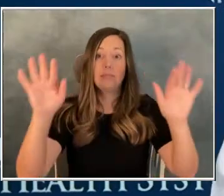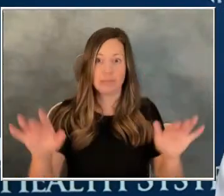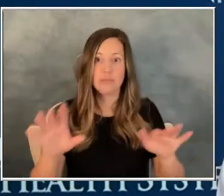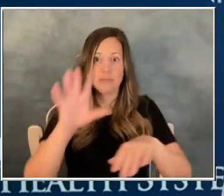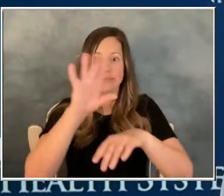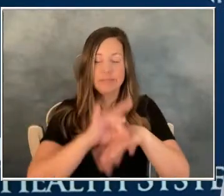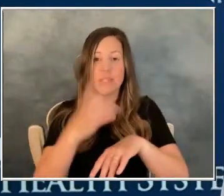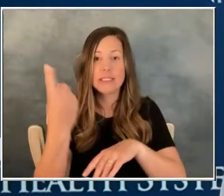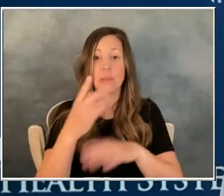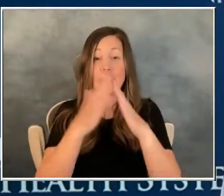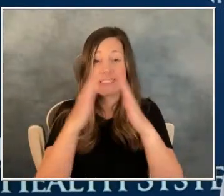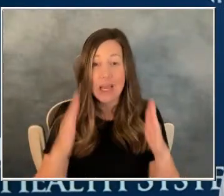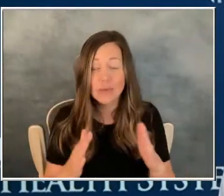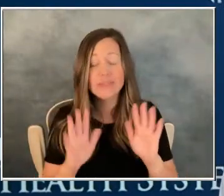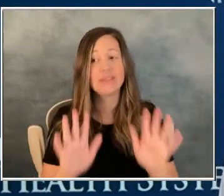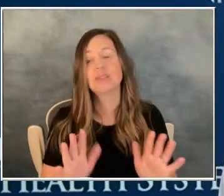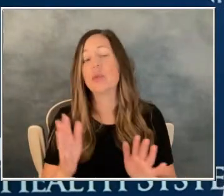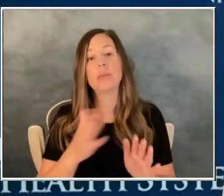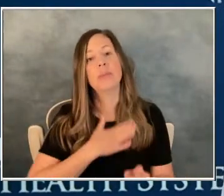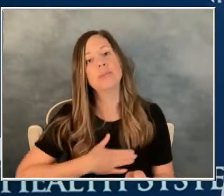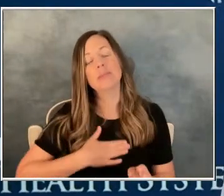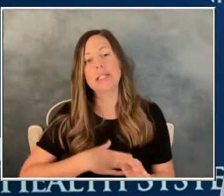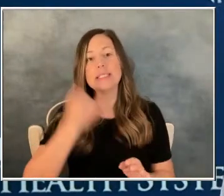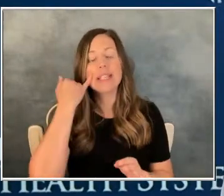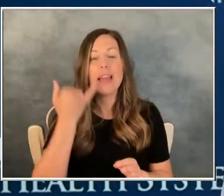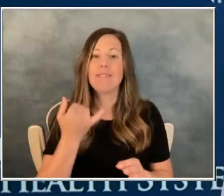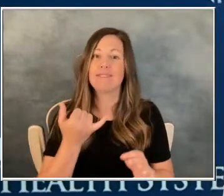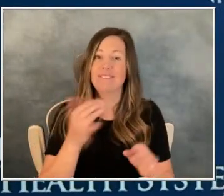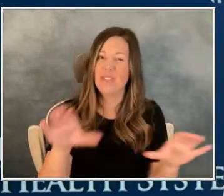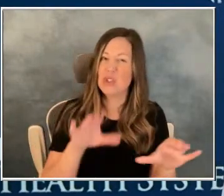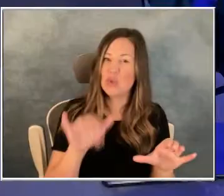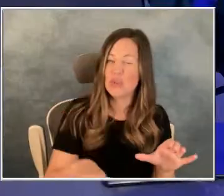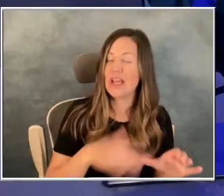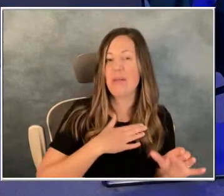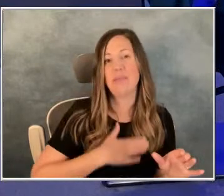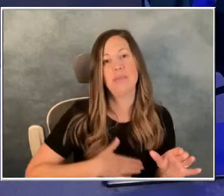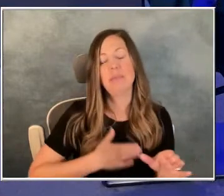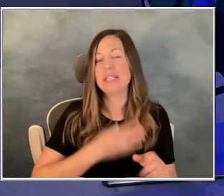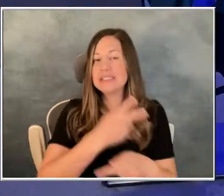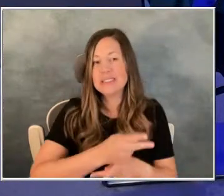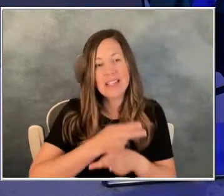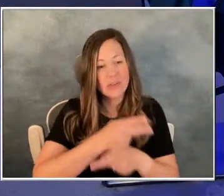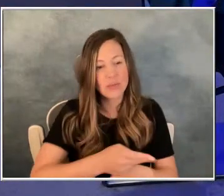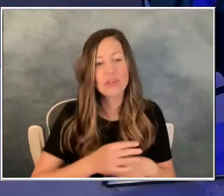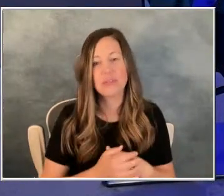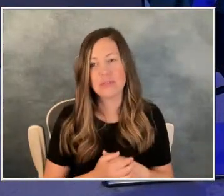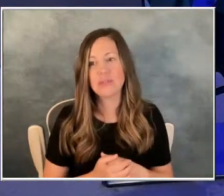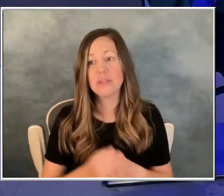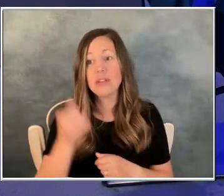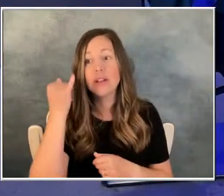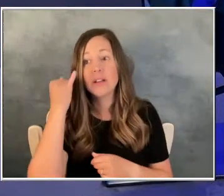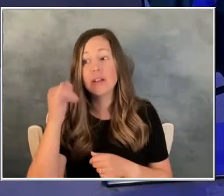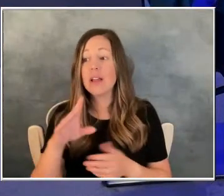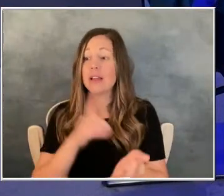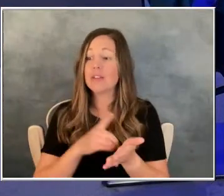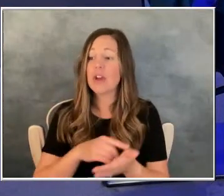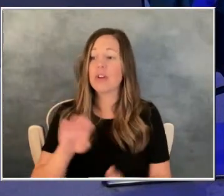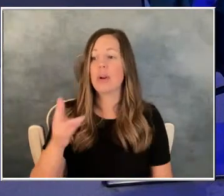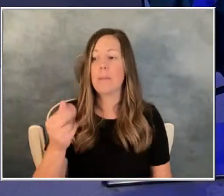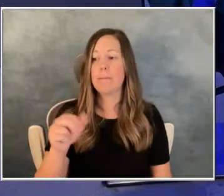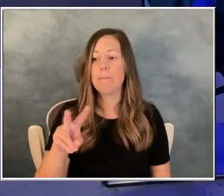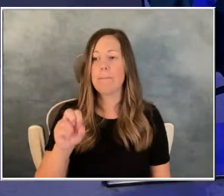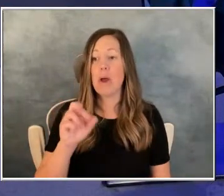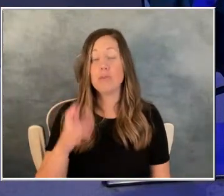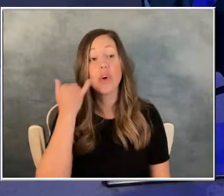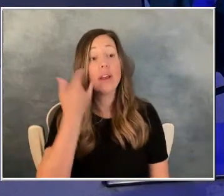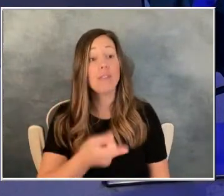if you are going to shoot them off, exercise the utmost caution when you do so. If you could snap your fingers, Dr. Bhavsar, and make all fireworks, at-home